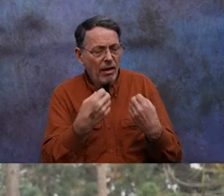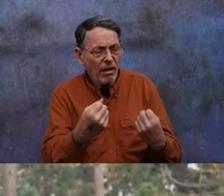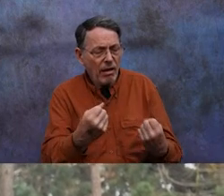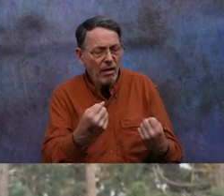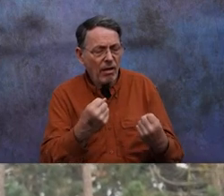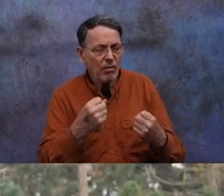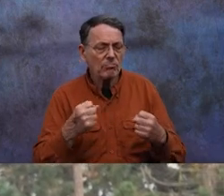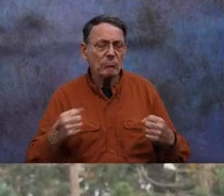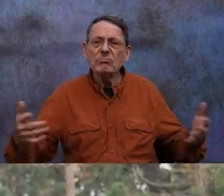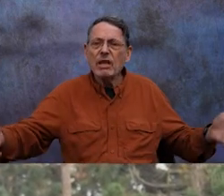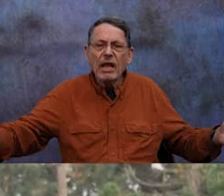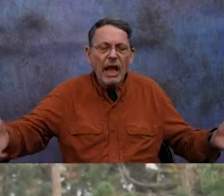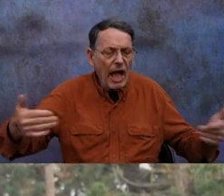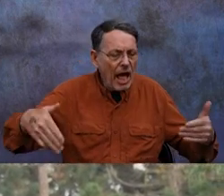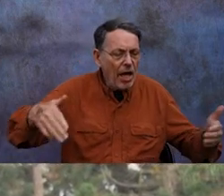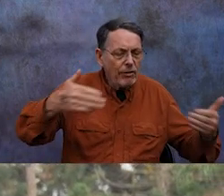healing,